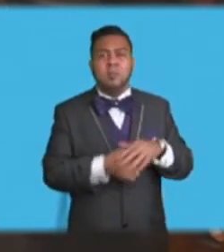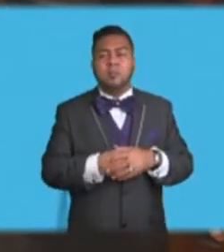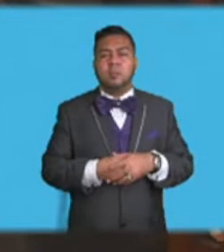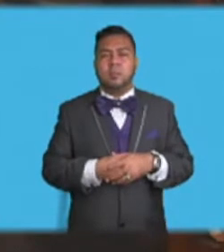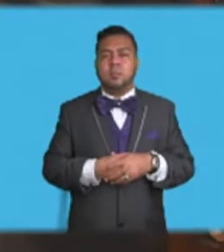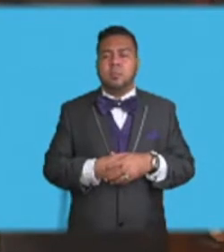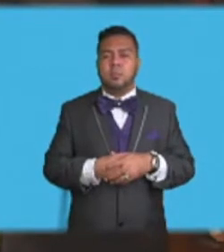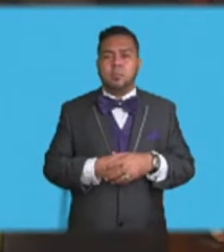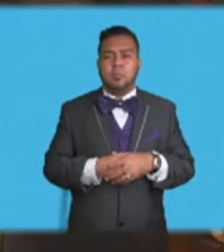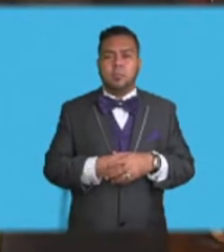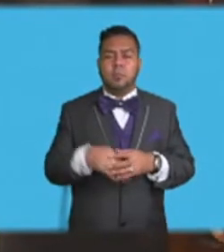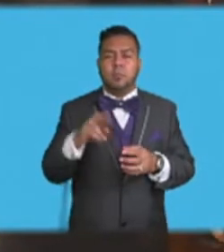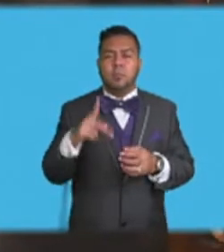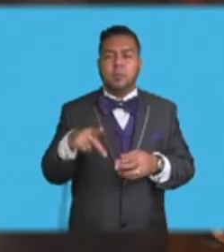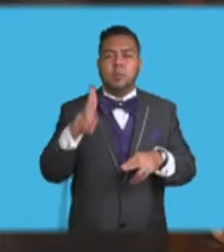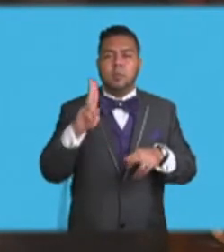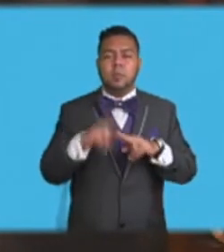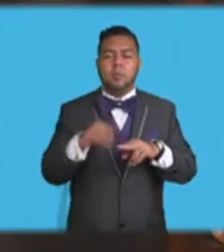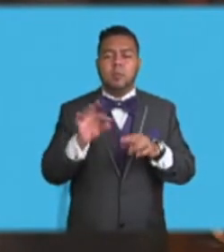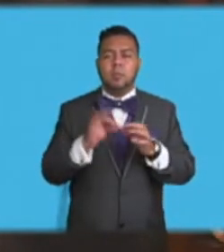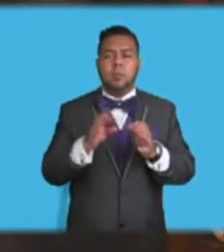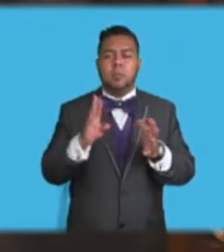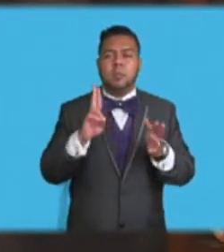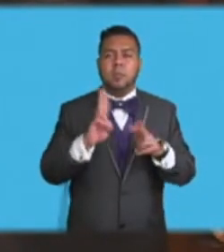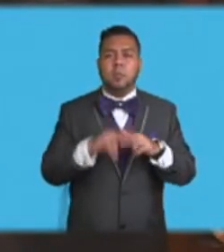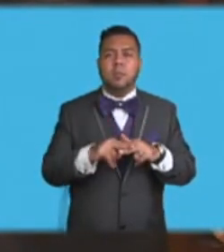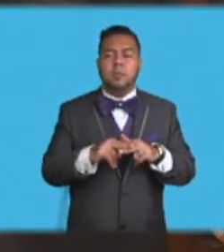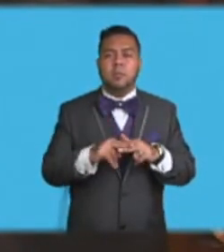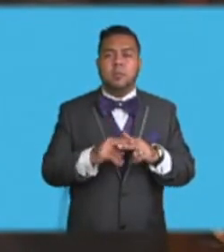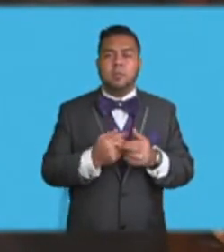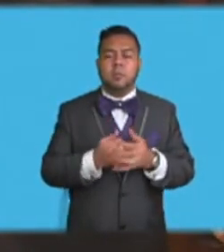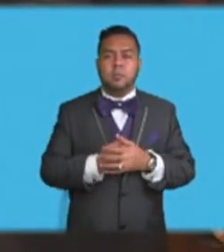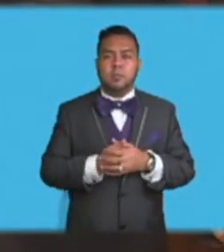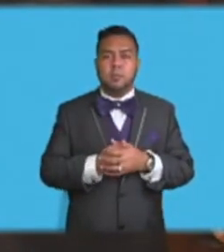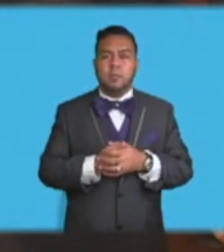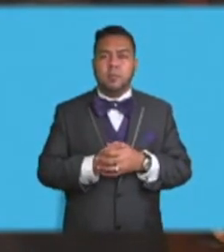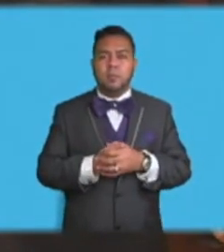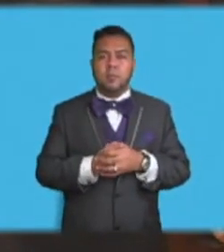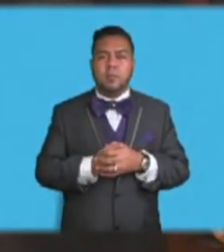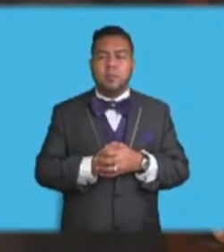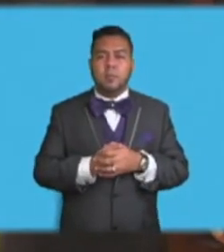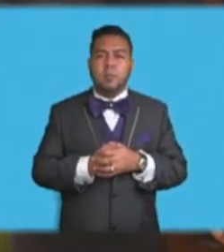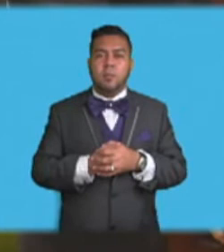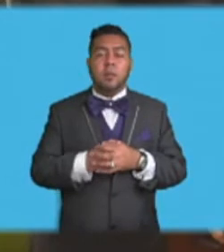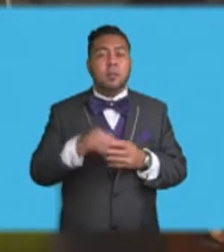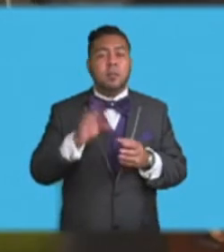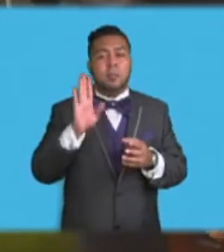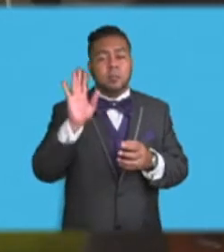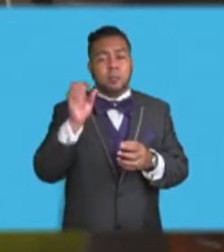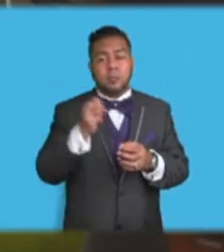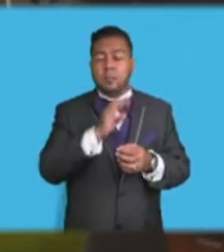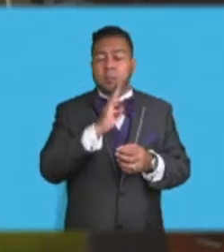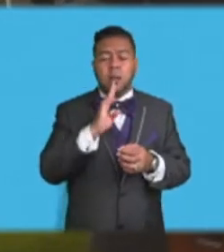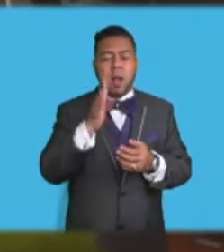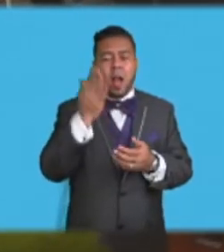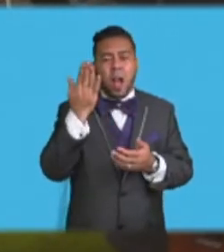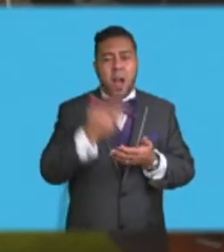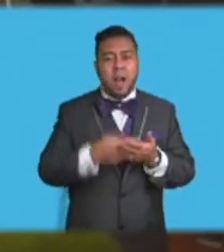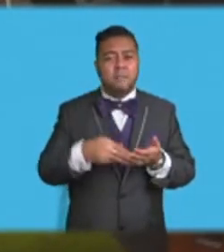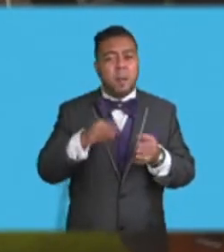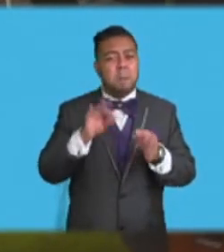liabilities for NBF-related cases. Madam Speaker, imagine the missed opportunities that $500 million could have